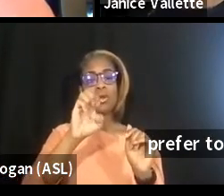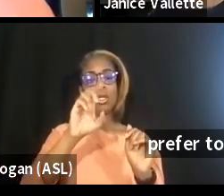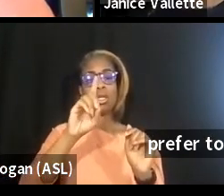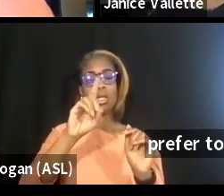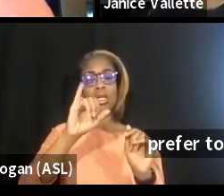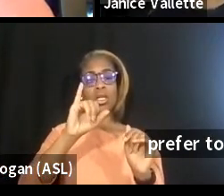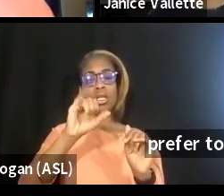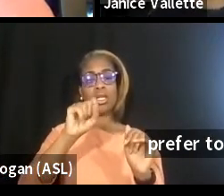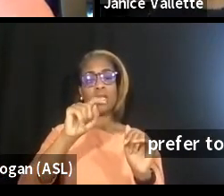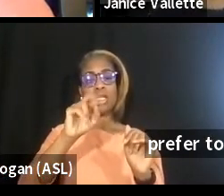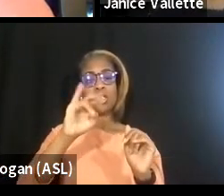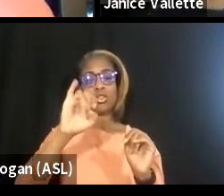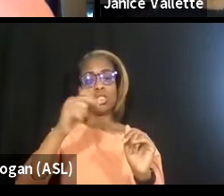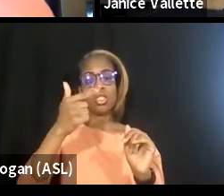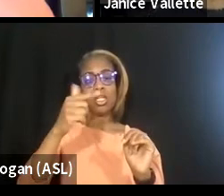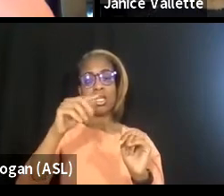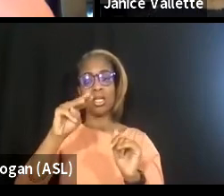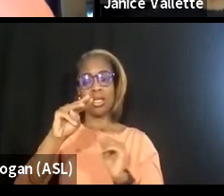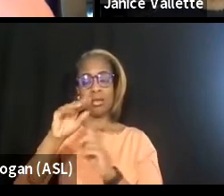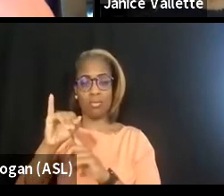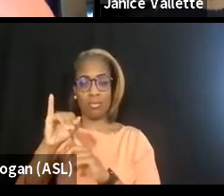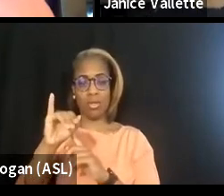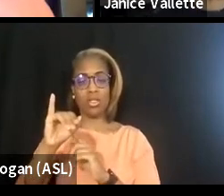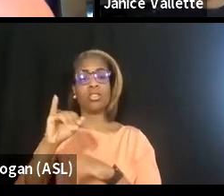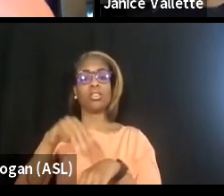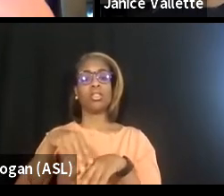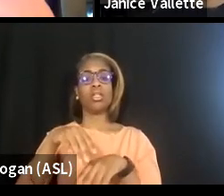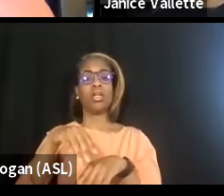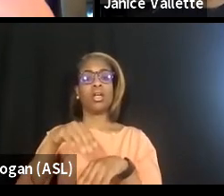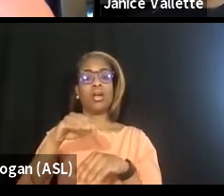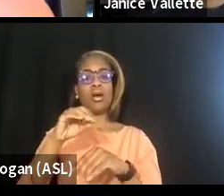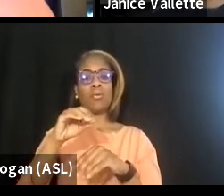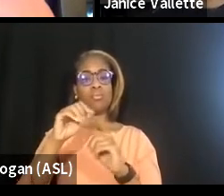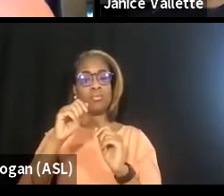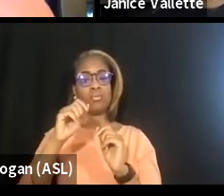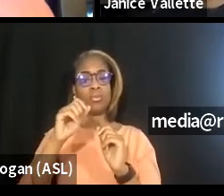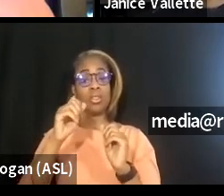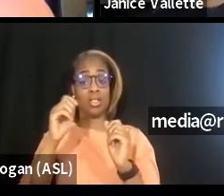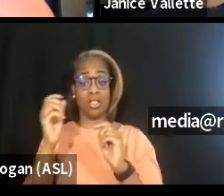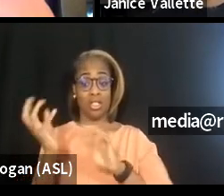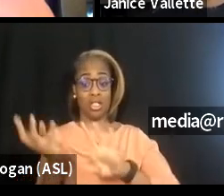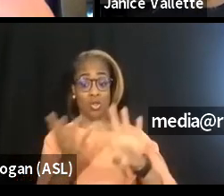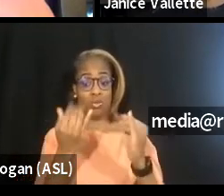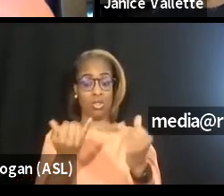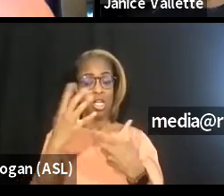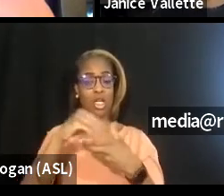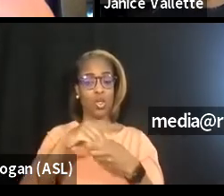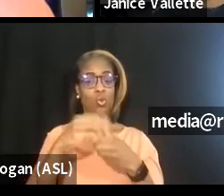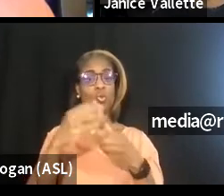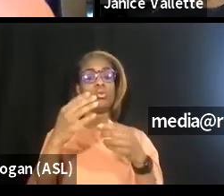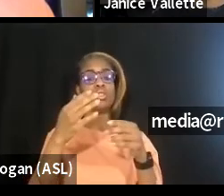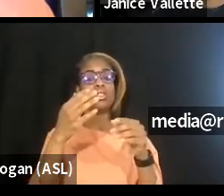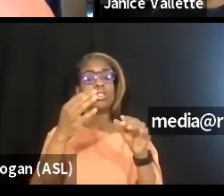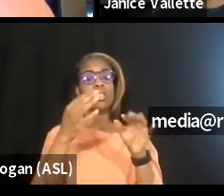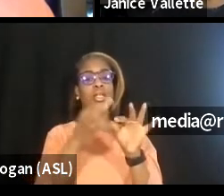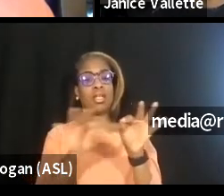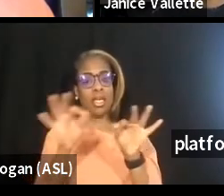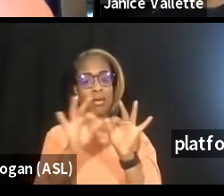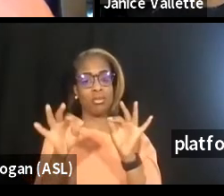M-I, to find the link for viewing on other platforms. Our live stream today includes closed captioning. We have